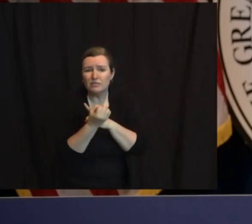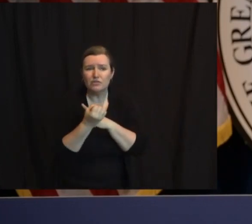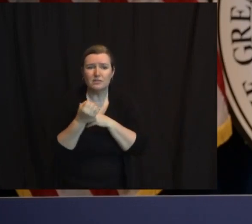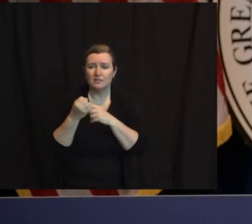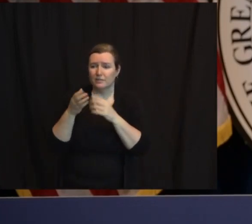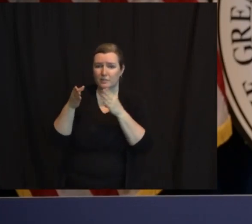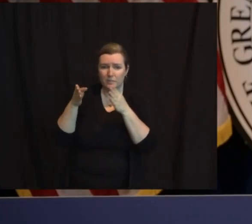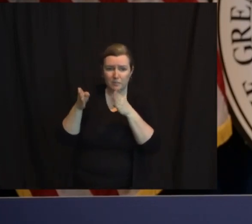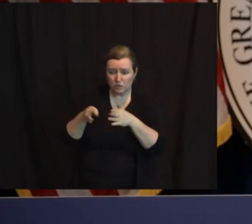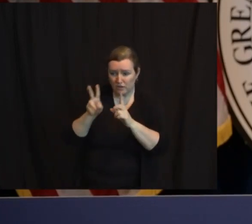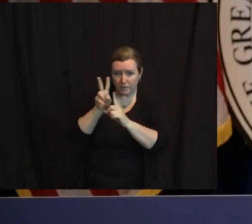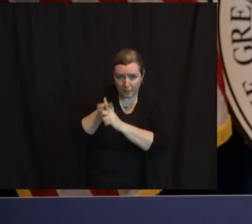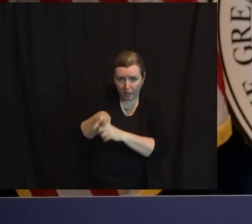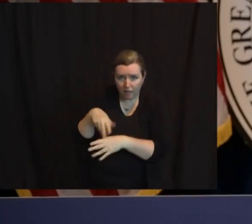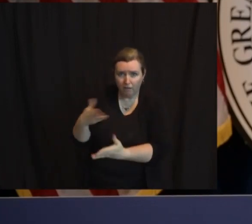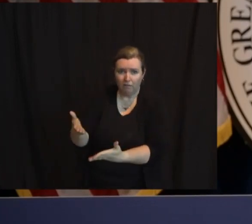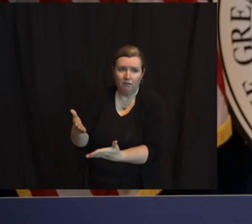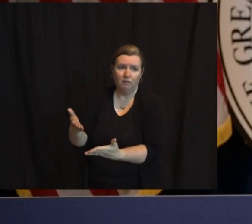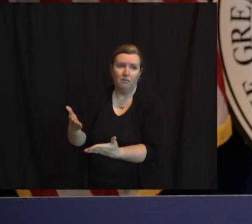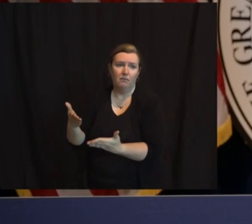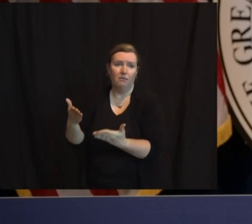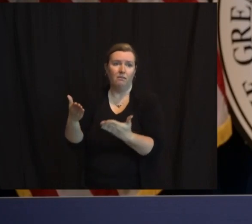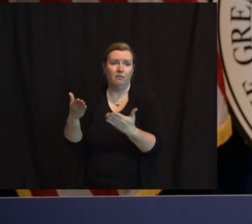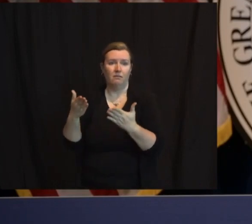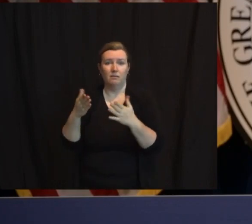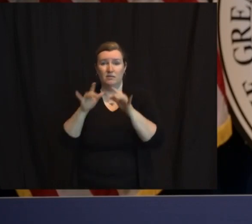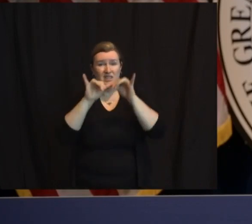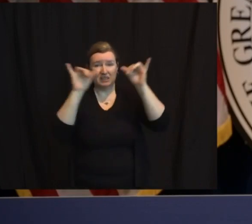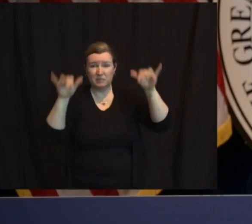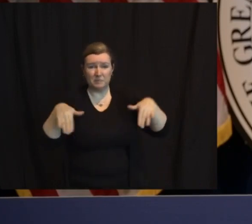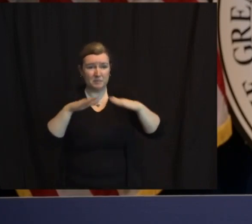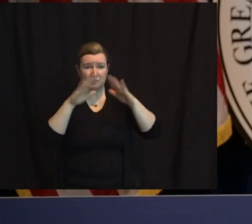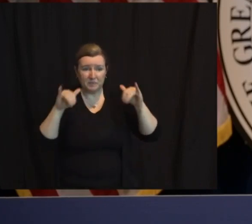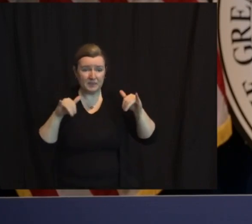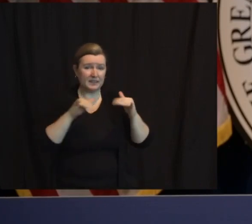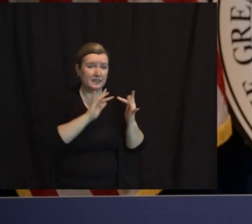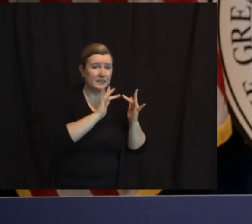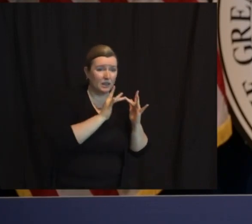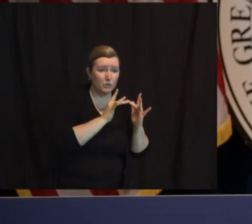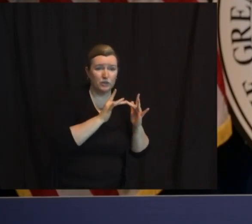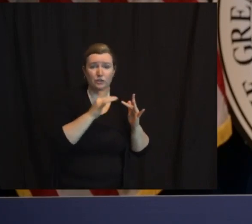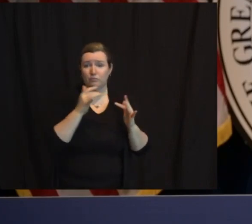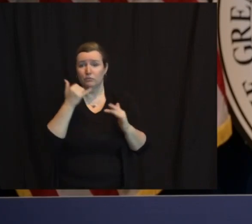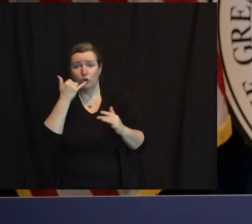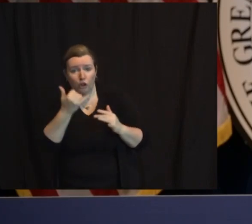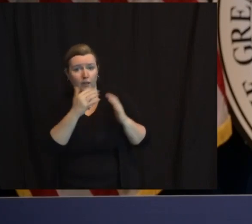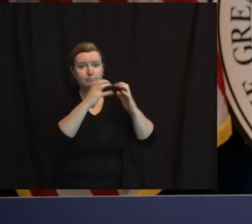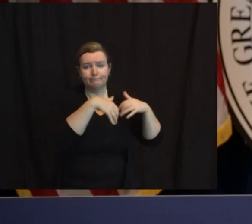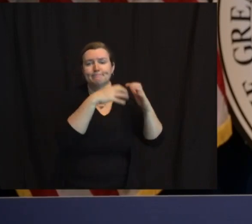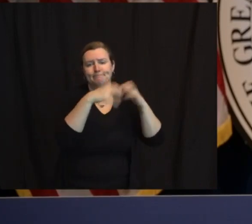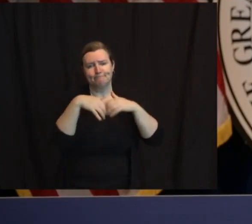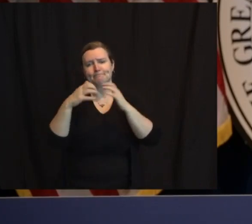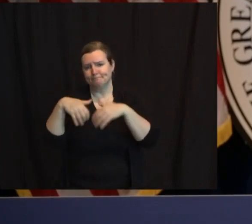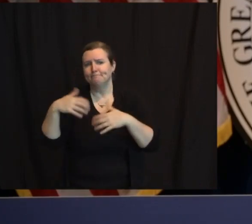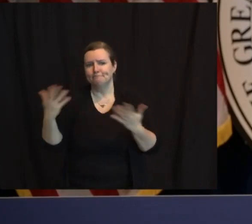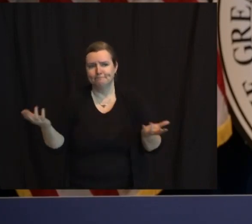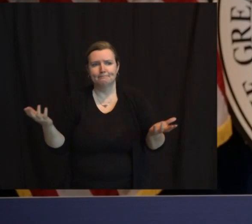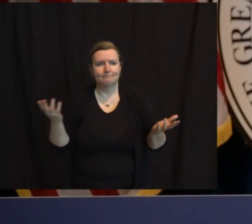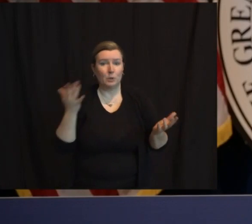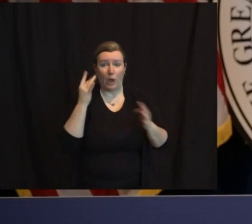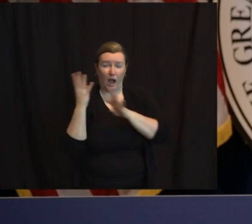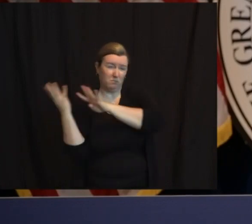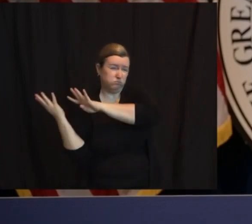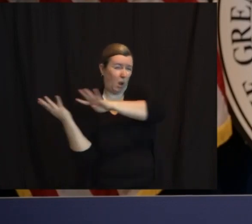system go down, which impacts everybody? That's happened a couple of times. Yes, that's a general. The flood is a